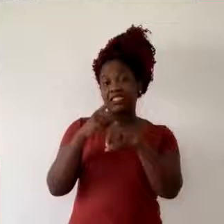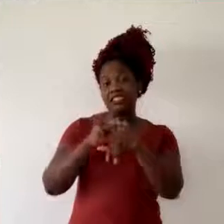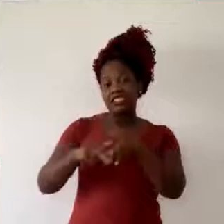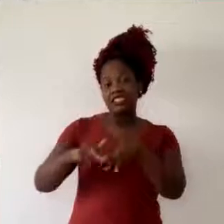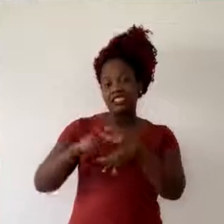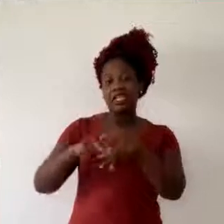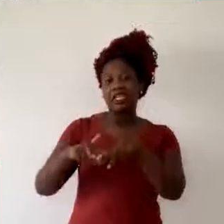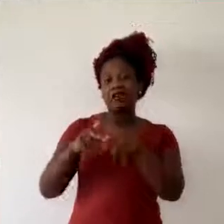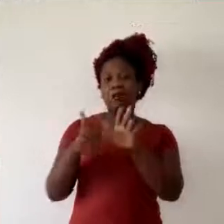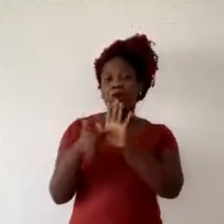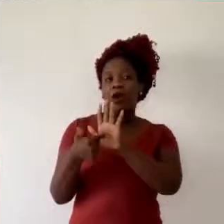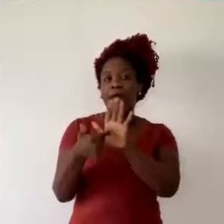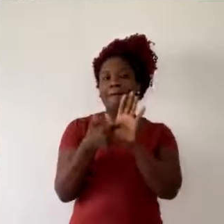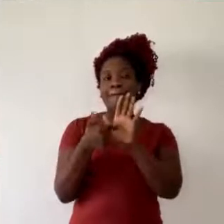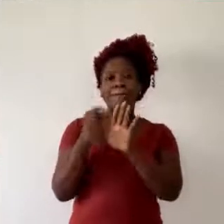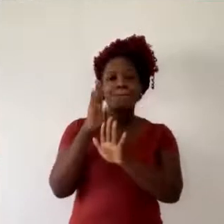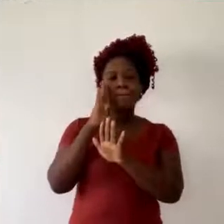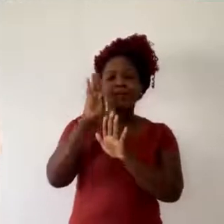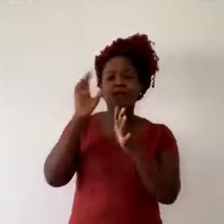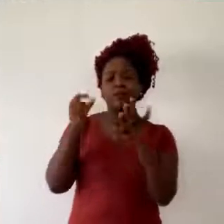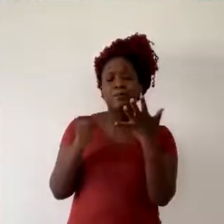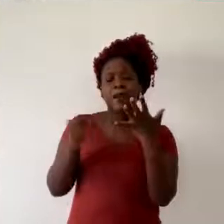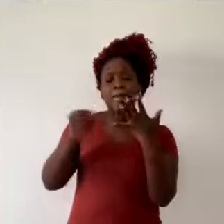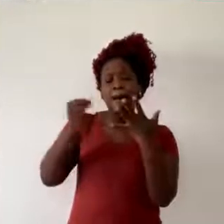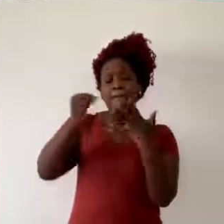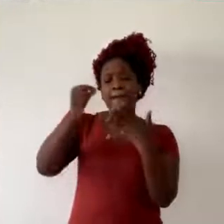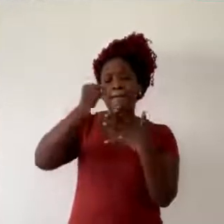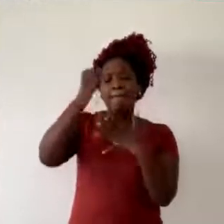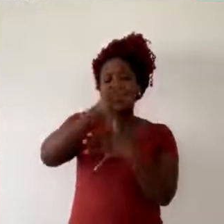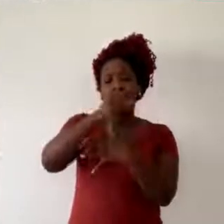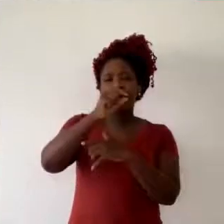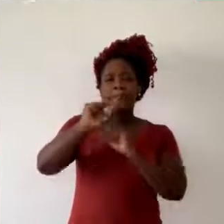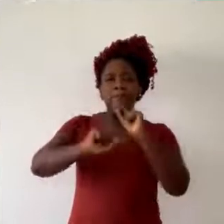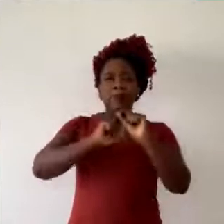bringing what are the main